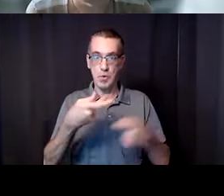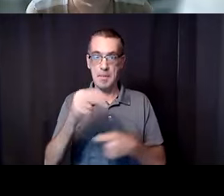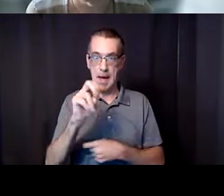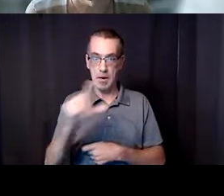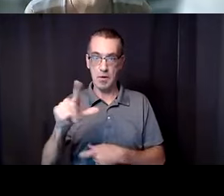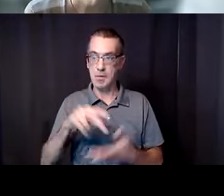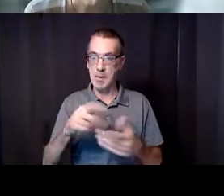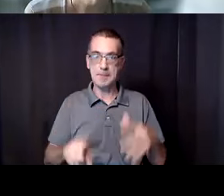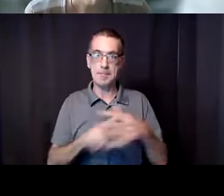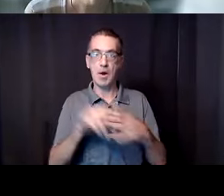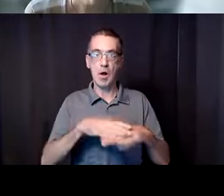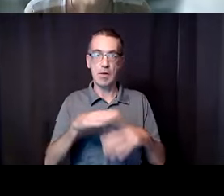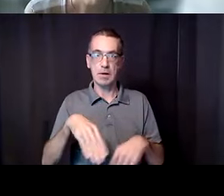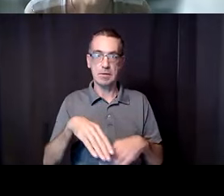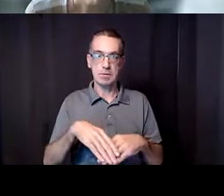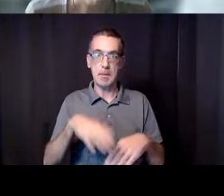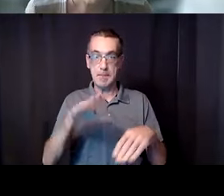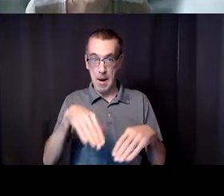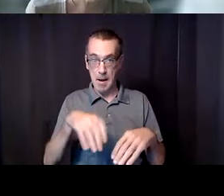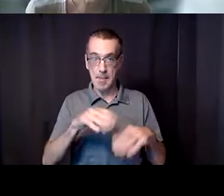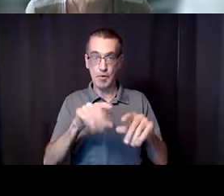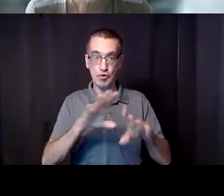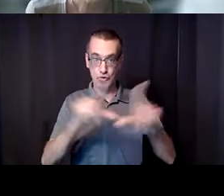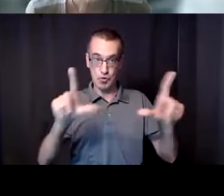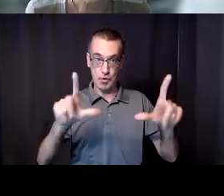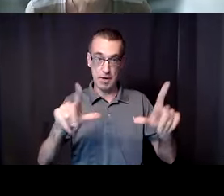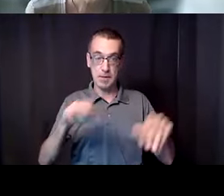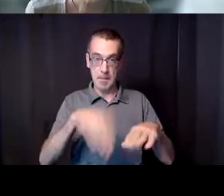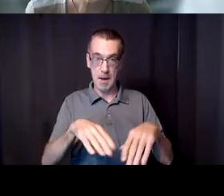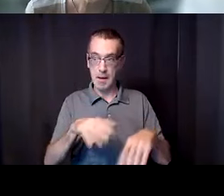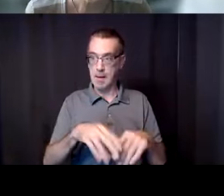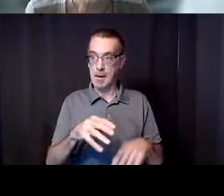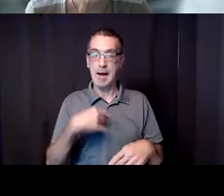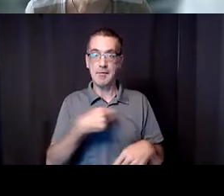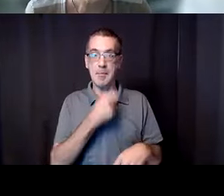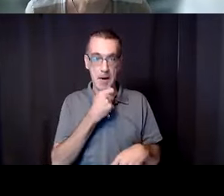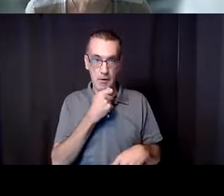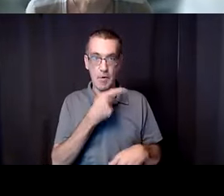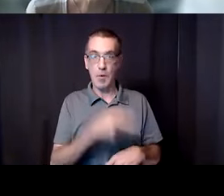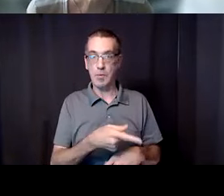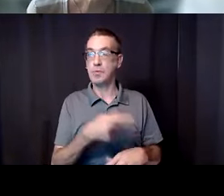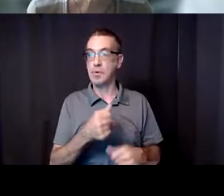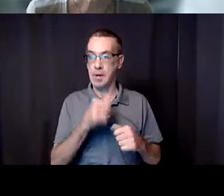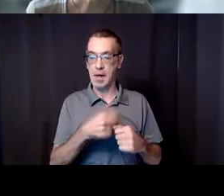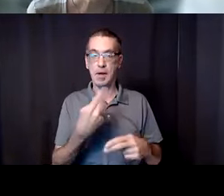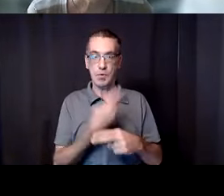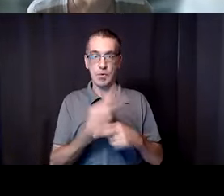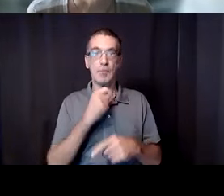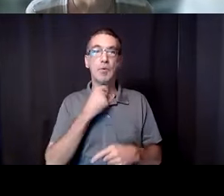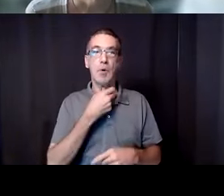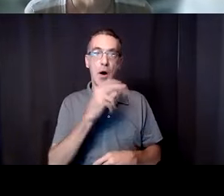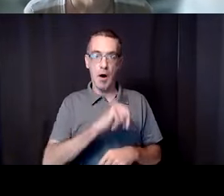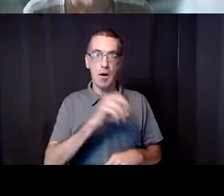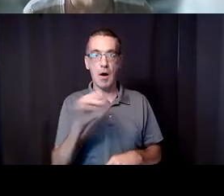which may appear either on the top of or bottom of your screen. The little microphone, you can unmute yourself or